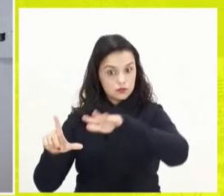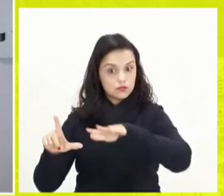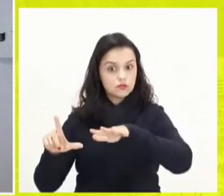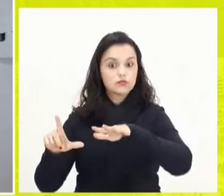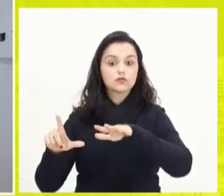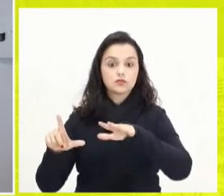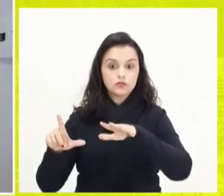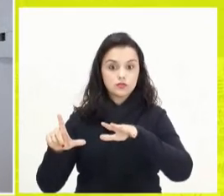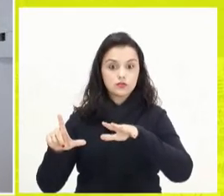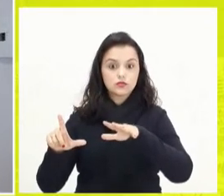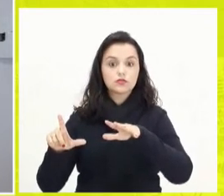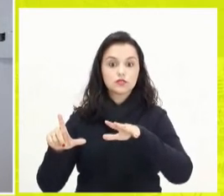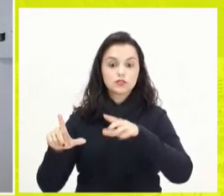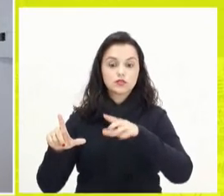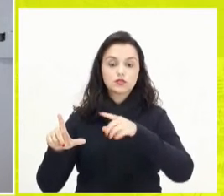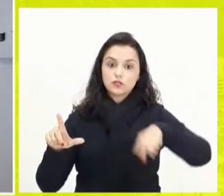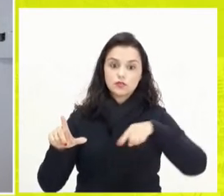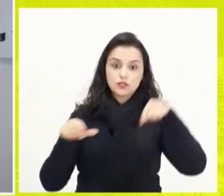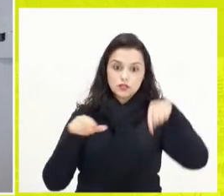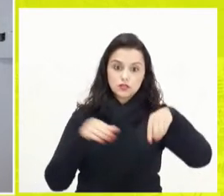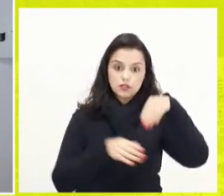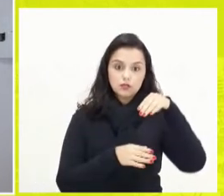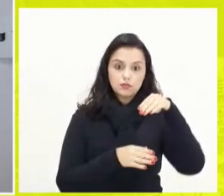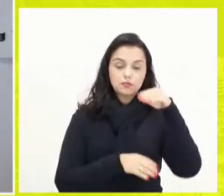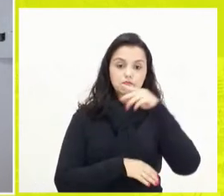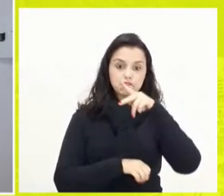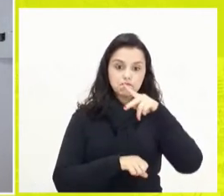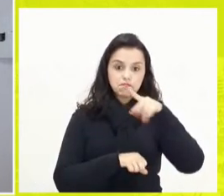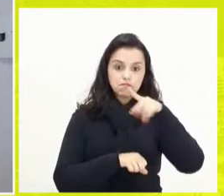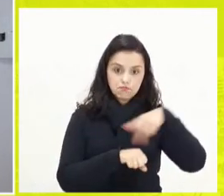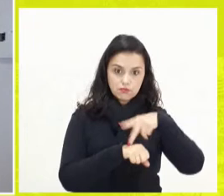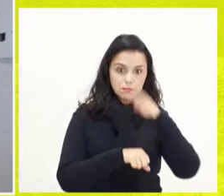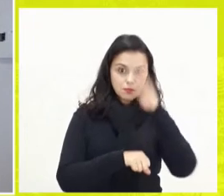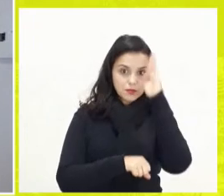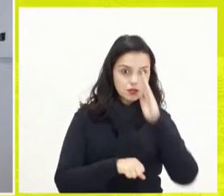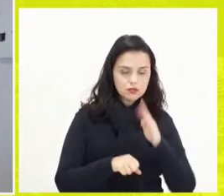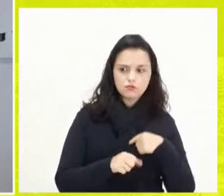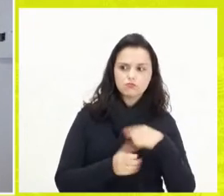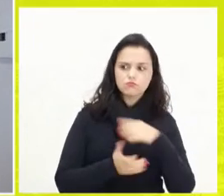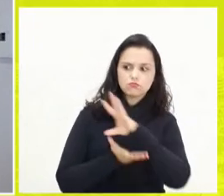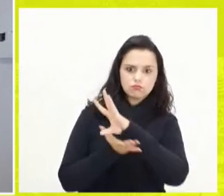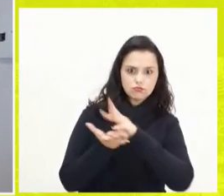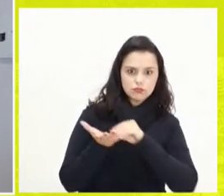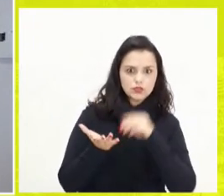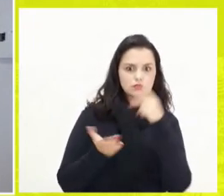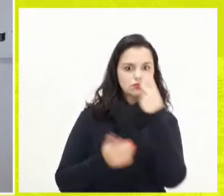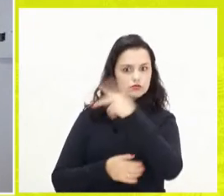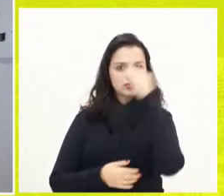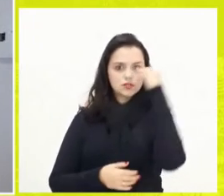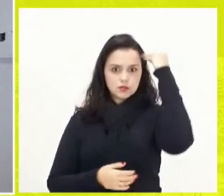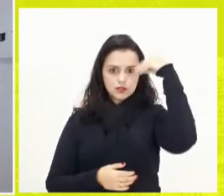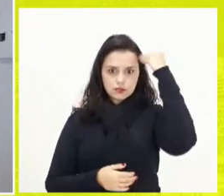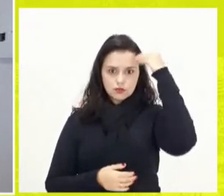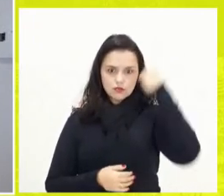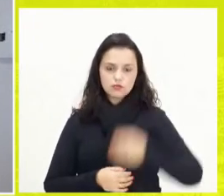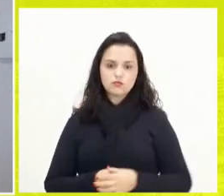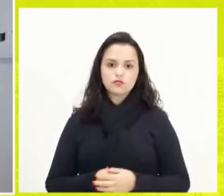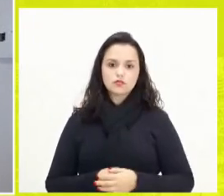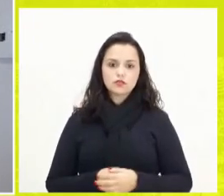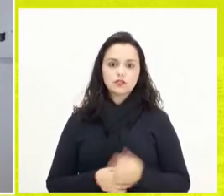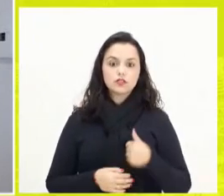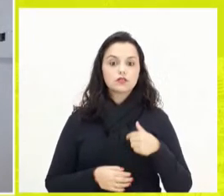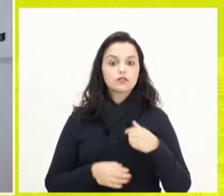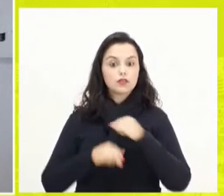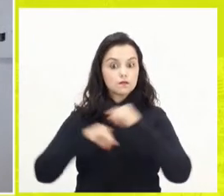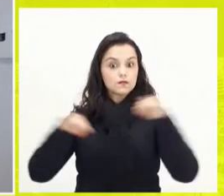they did with the platforms and i'm sure that brazil is actually taking some tips from the vote